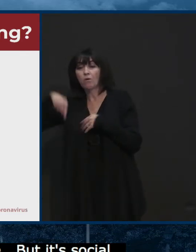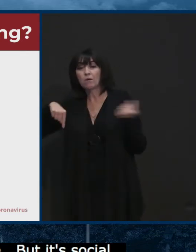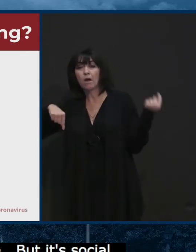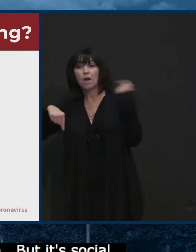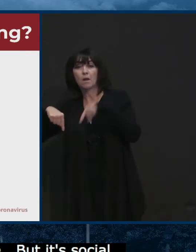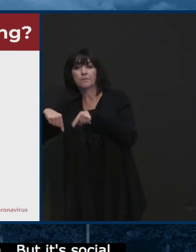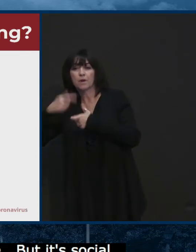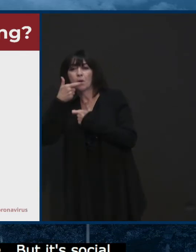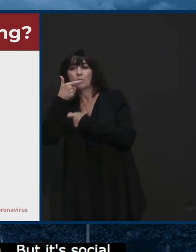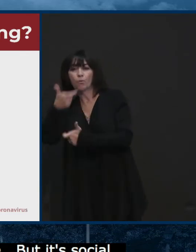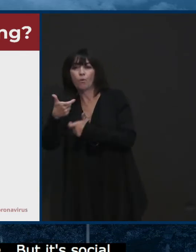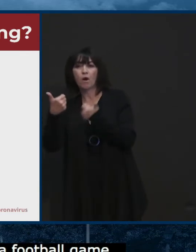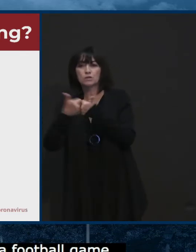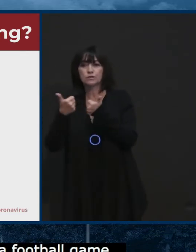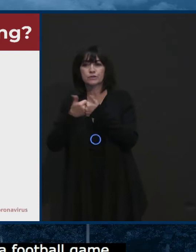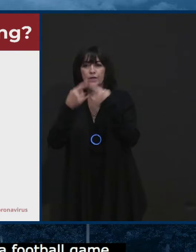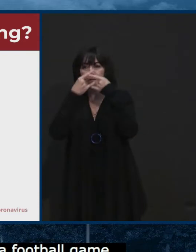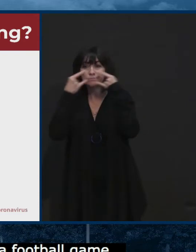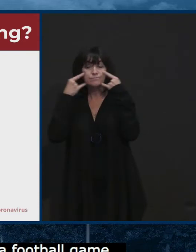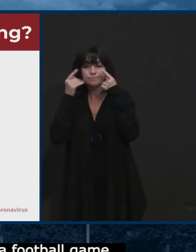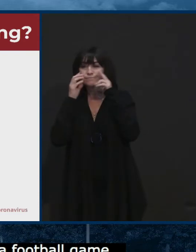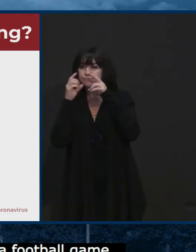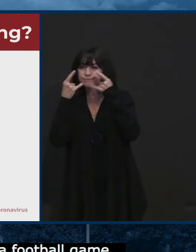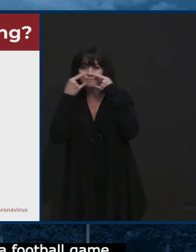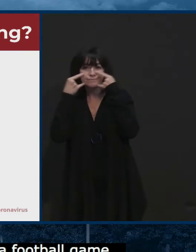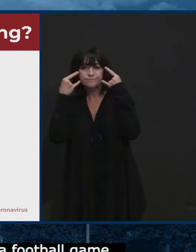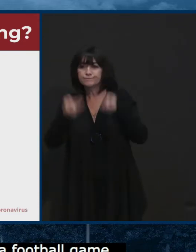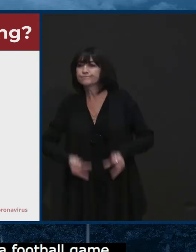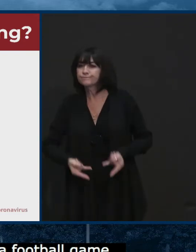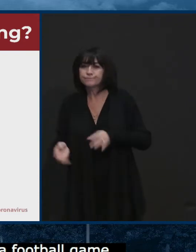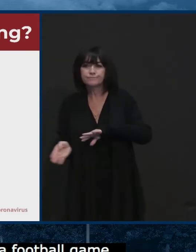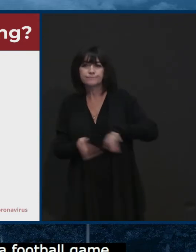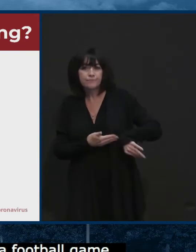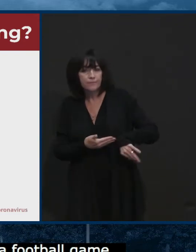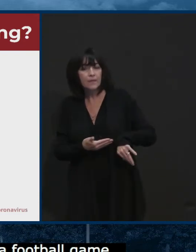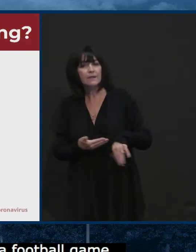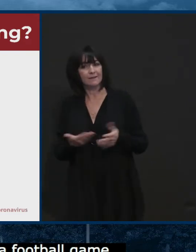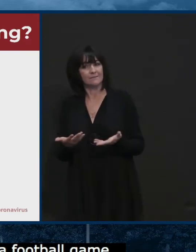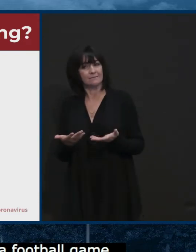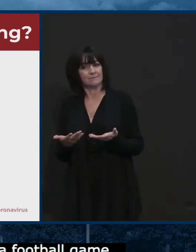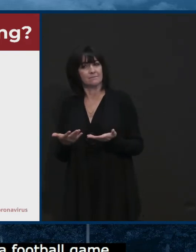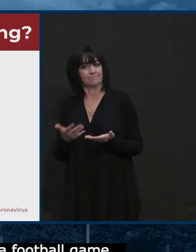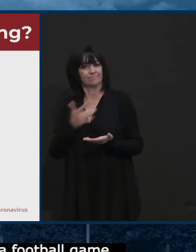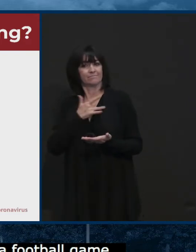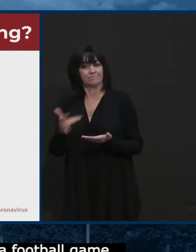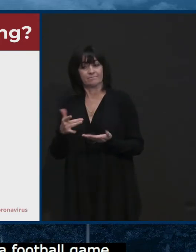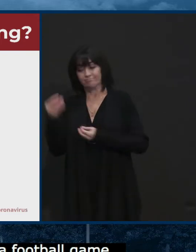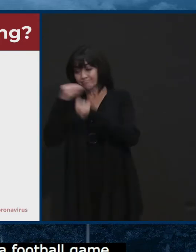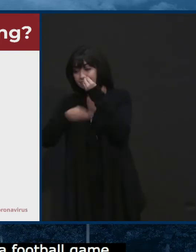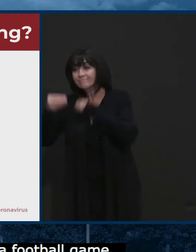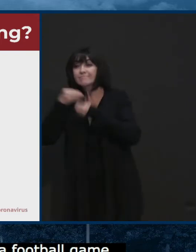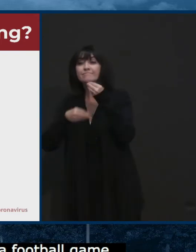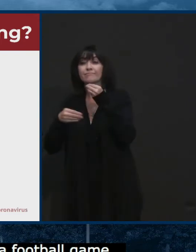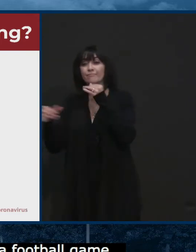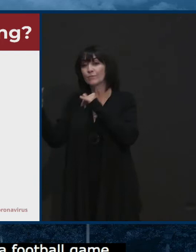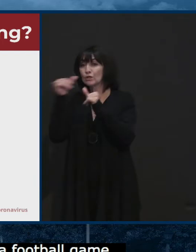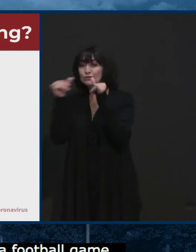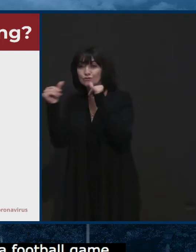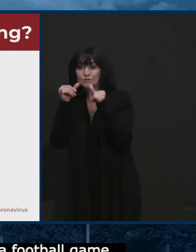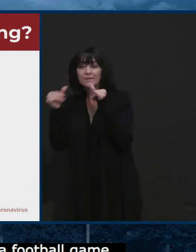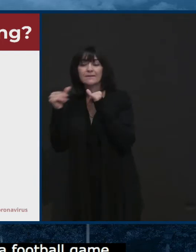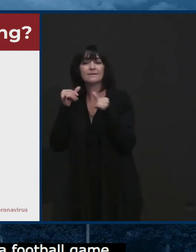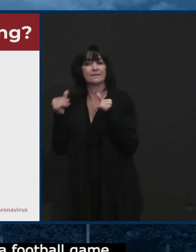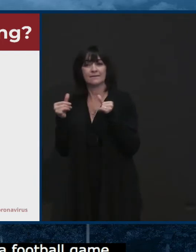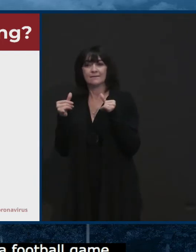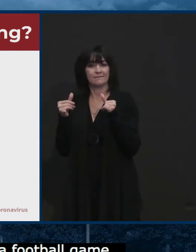activities where people would normally engage in being together, oftentimes eating, oftentimes drinking, where they're not